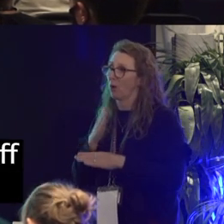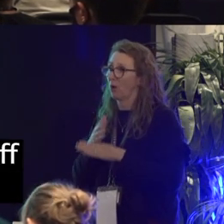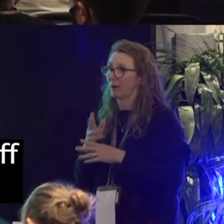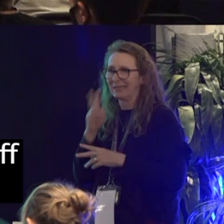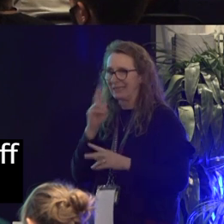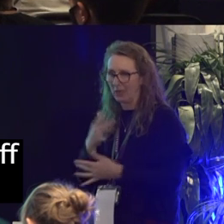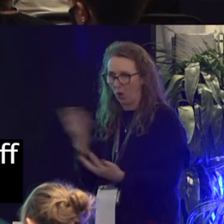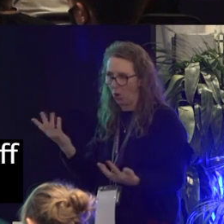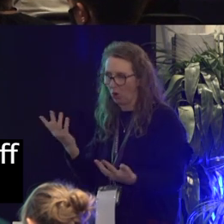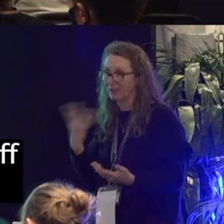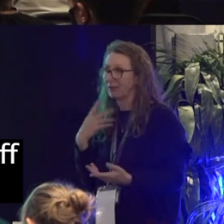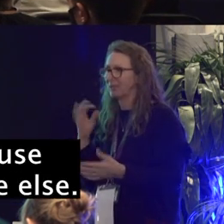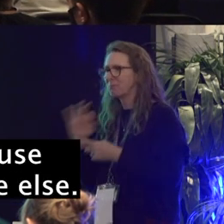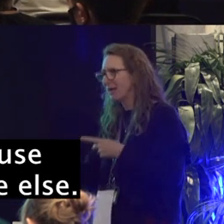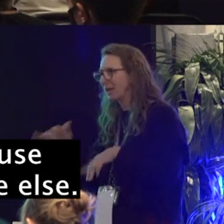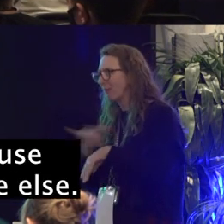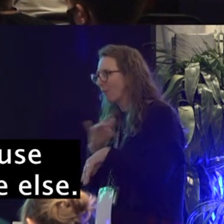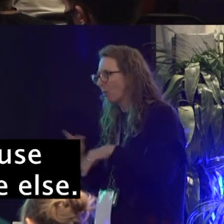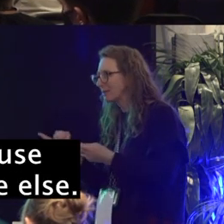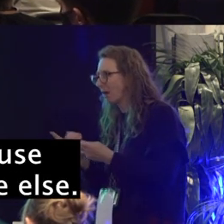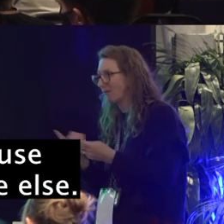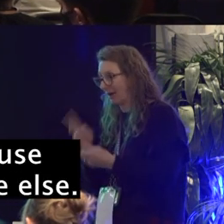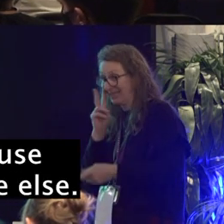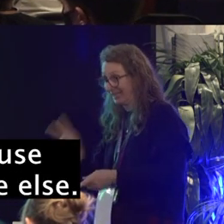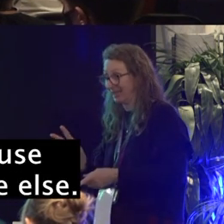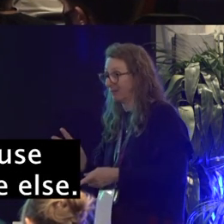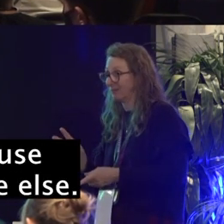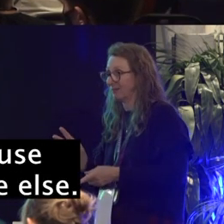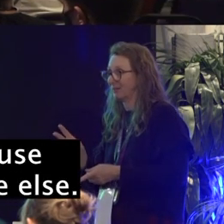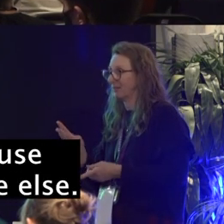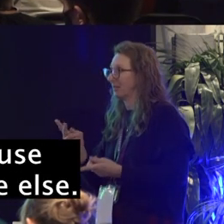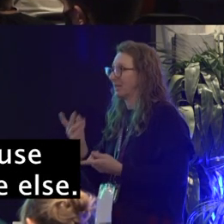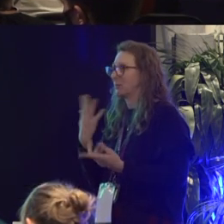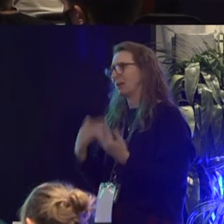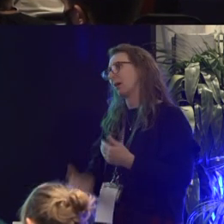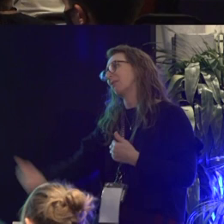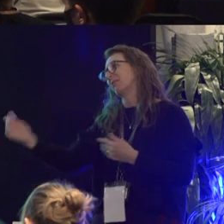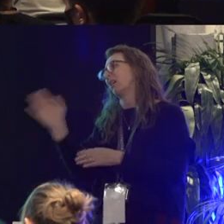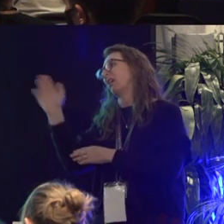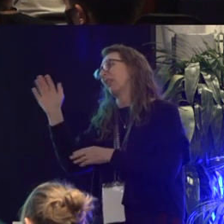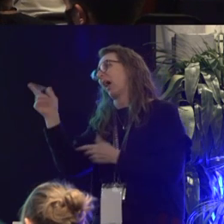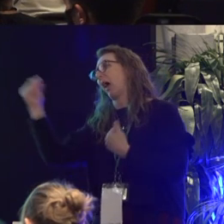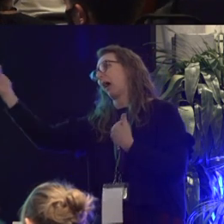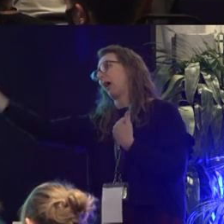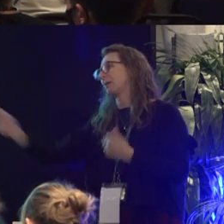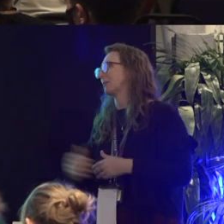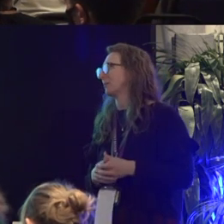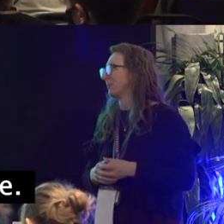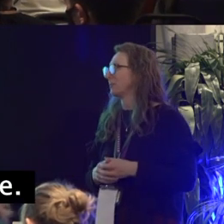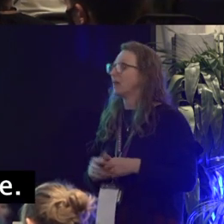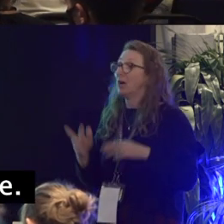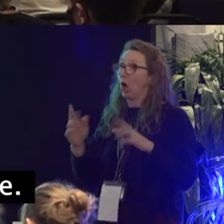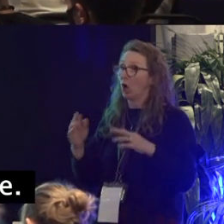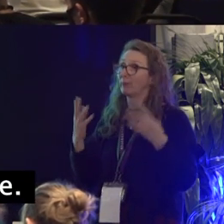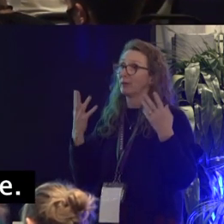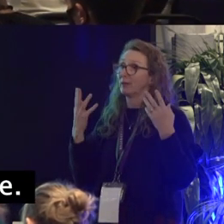work, especially the performance stuff that happened in lockdown. I never really saw a lot of it because it was all at a distance and somewhere else. So I hope you've